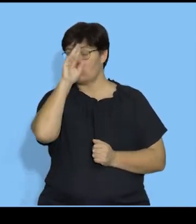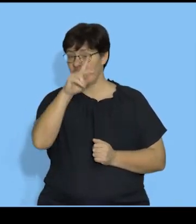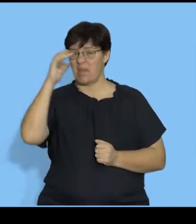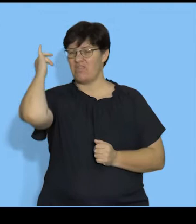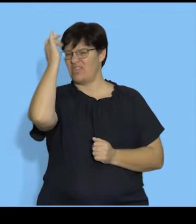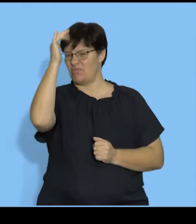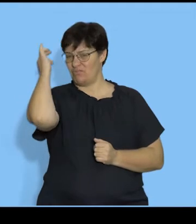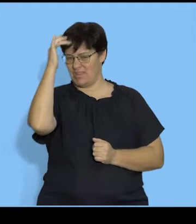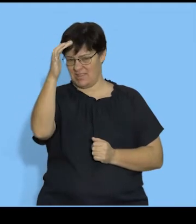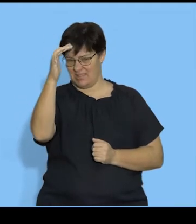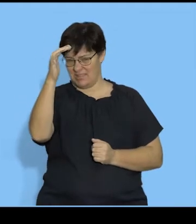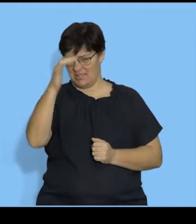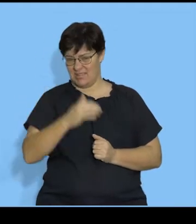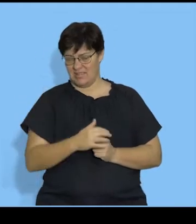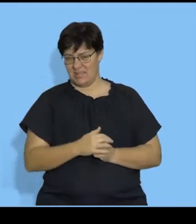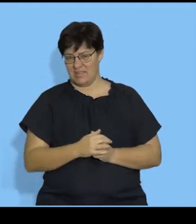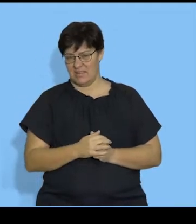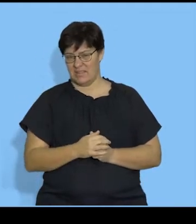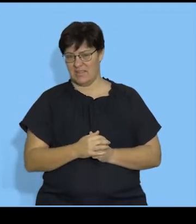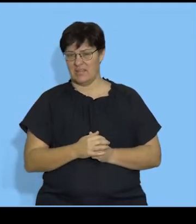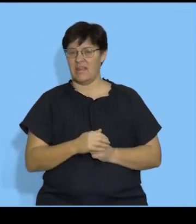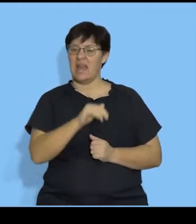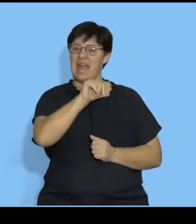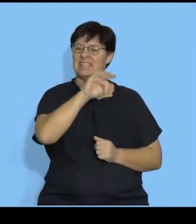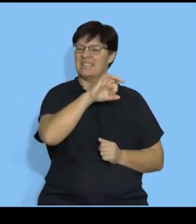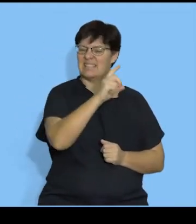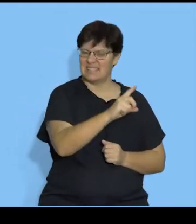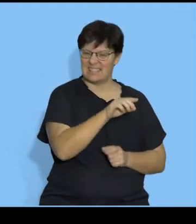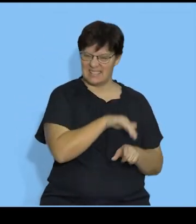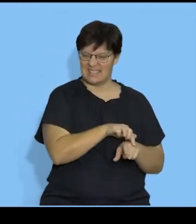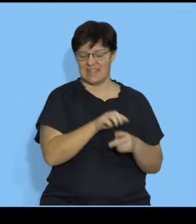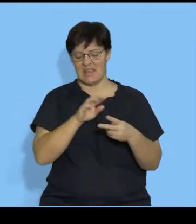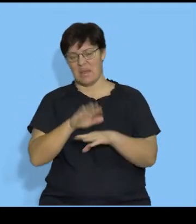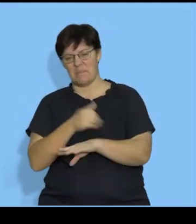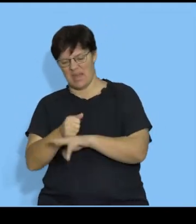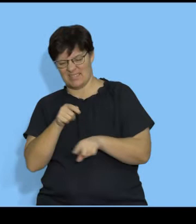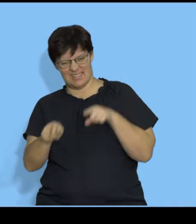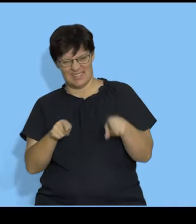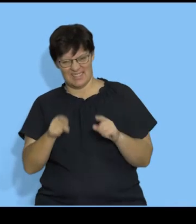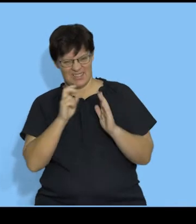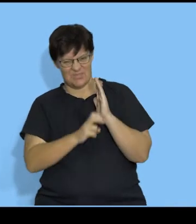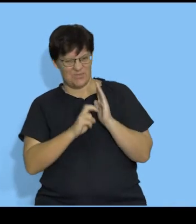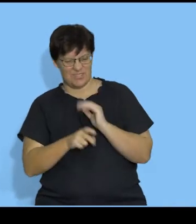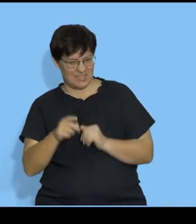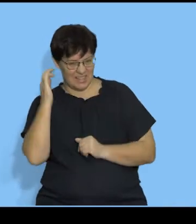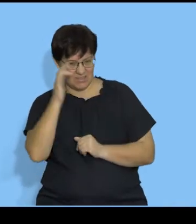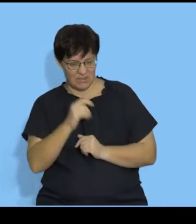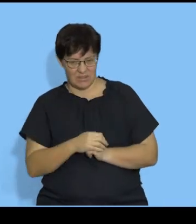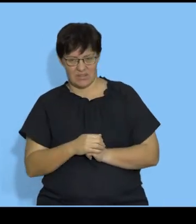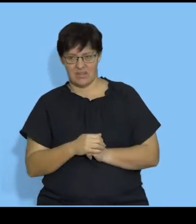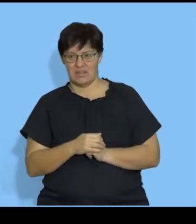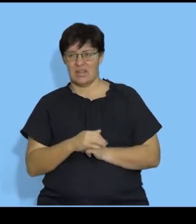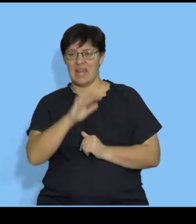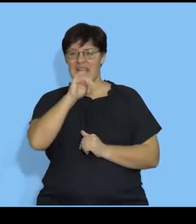theories of, in terms of acids and bases, we know that an acid is a proton